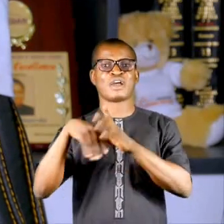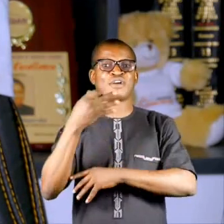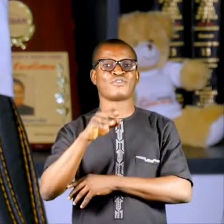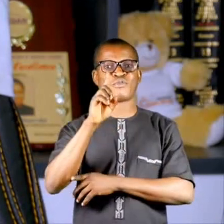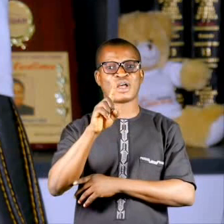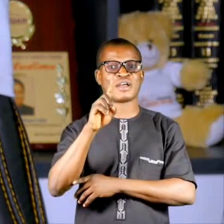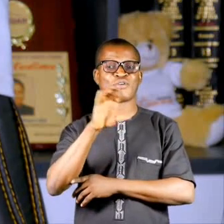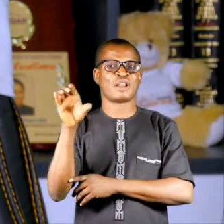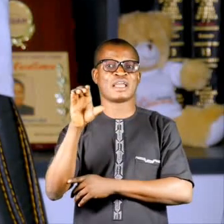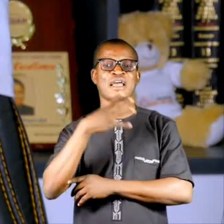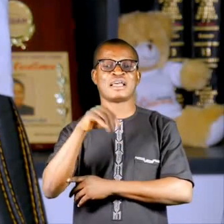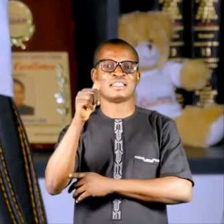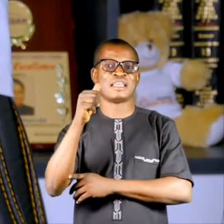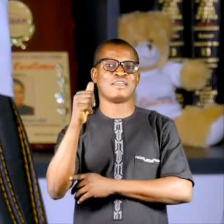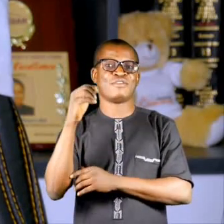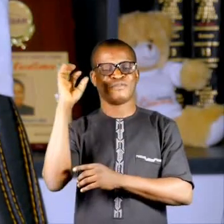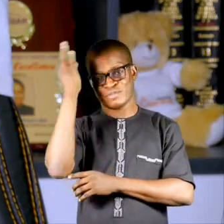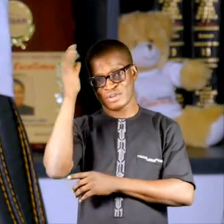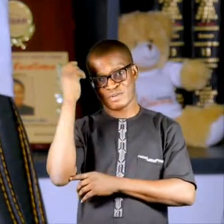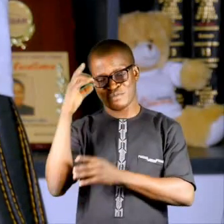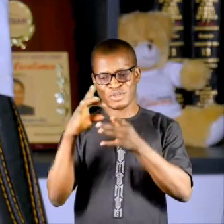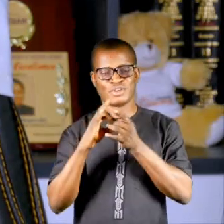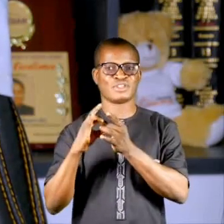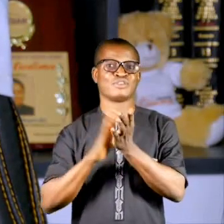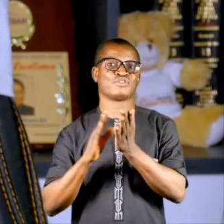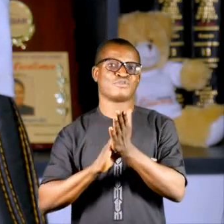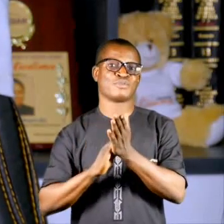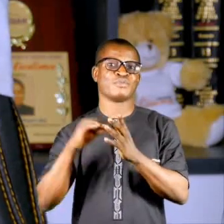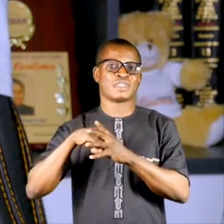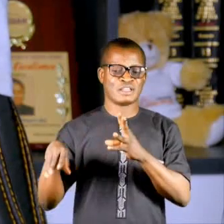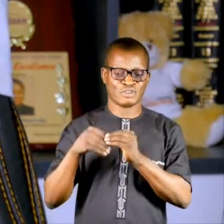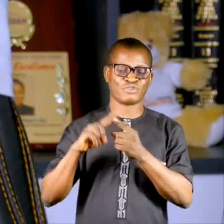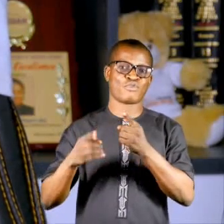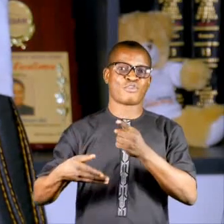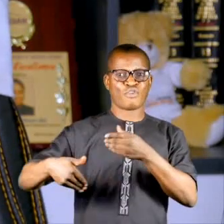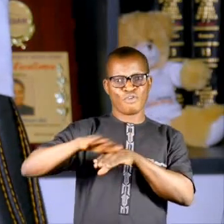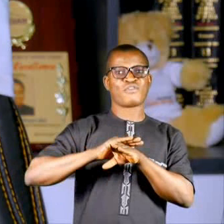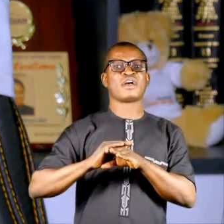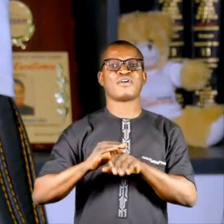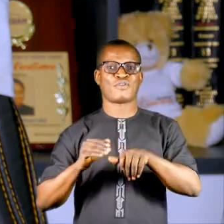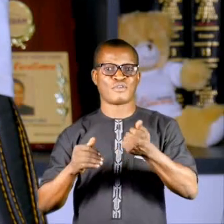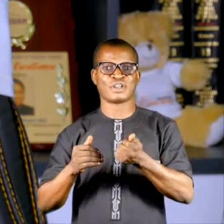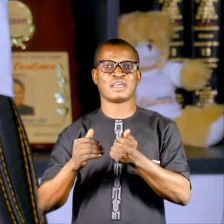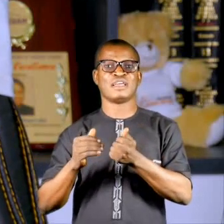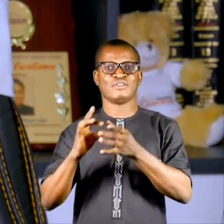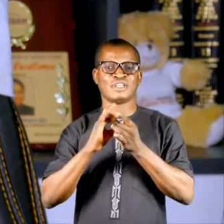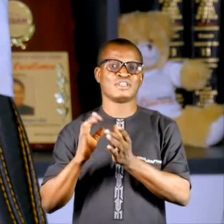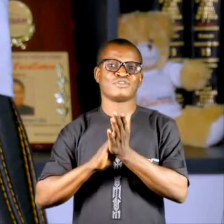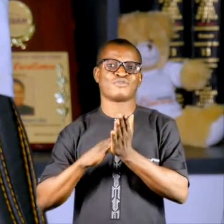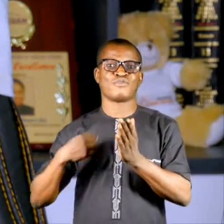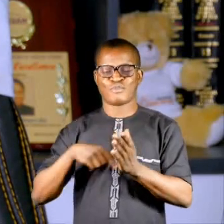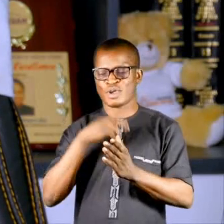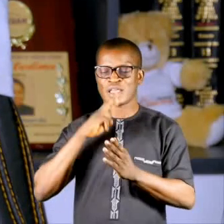the 110 federal government unity schools. So in addition to covering the remaining federal government unity schools, we